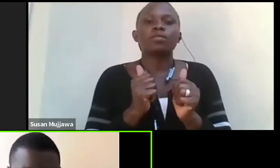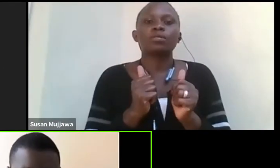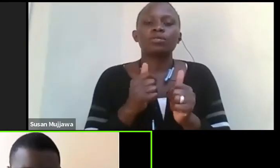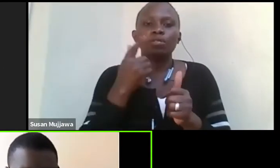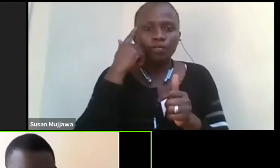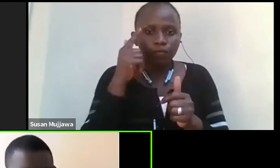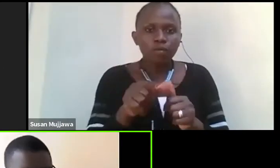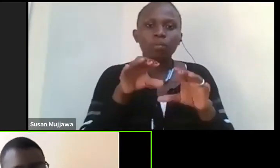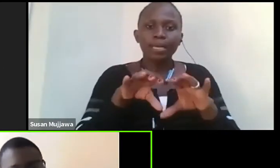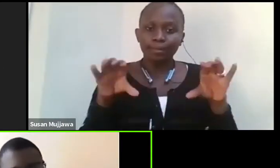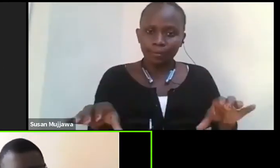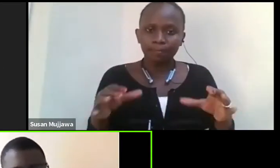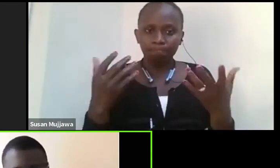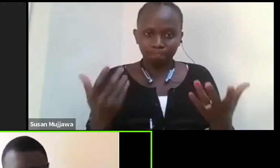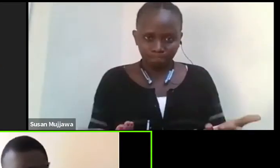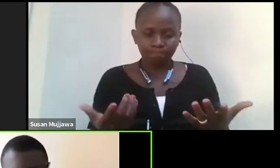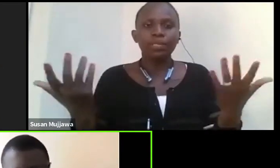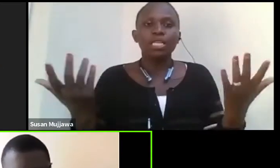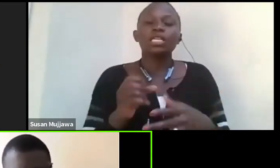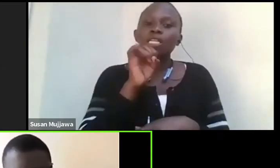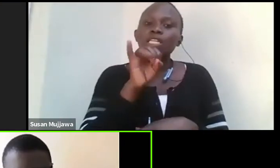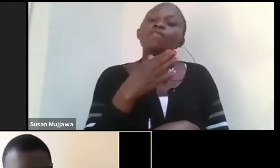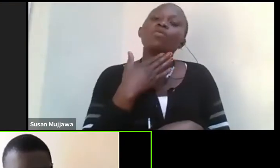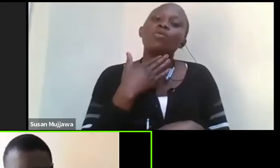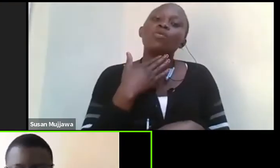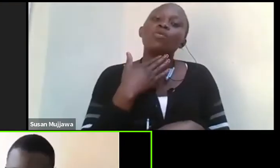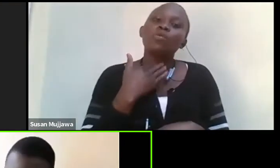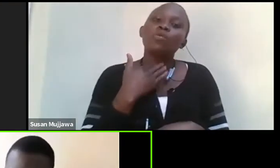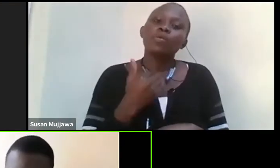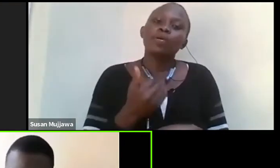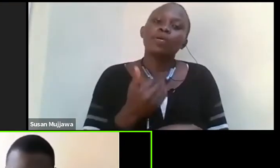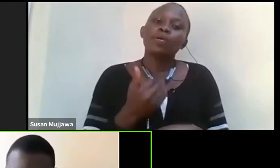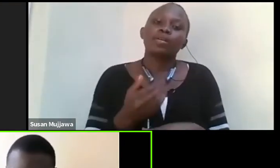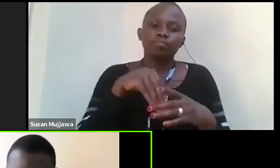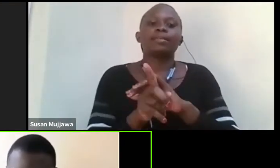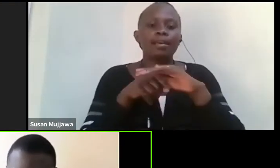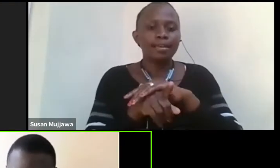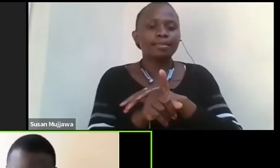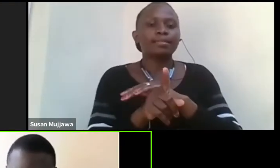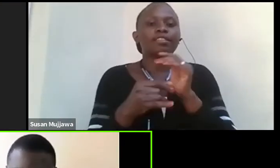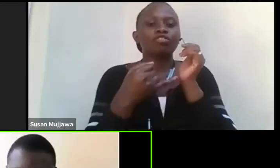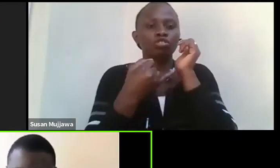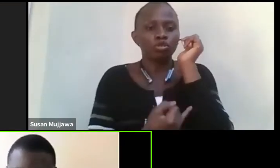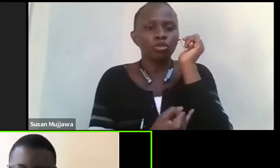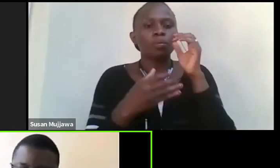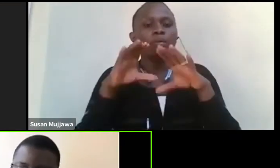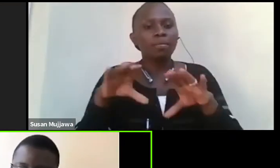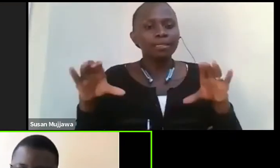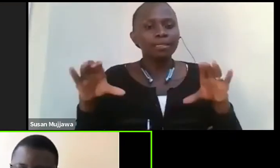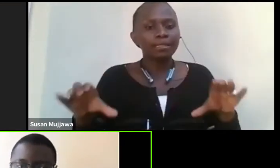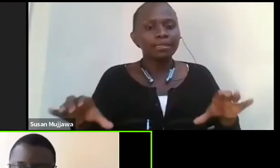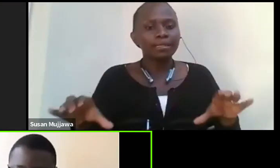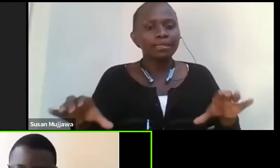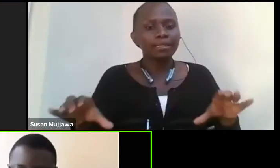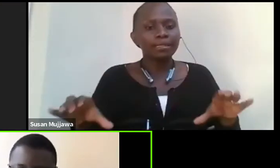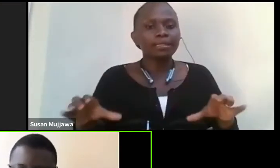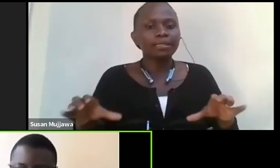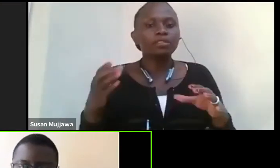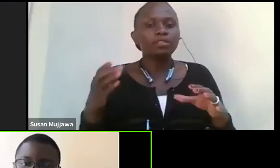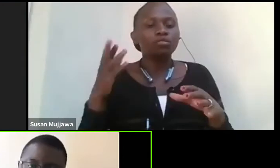market, in the event that you want to get into the job market, because there's also, we have to be mindful that there are those who are not interested in